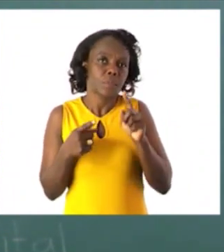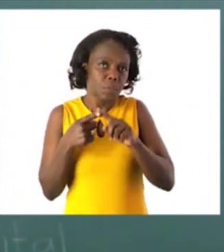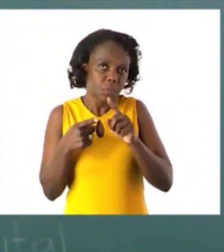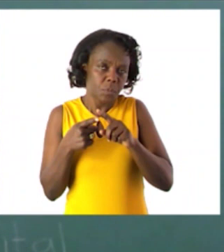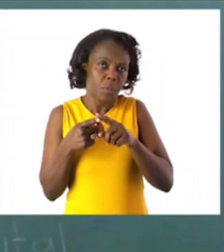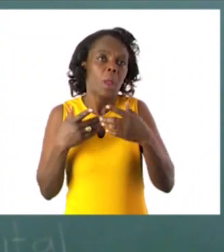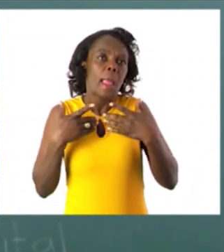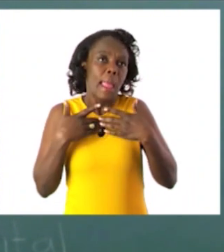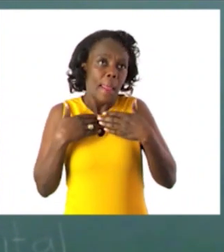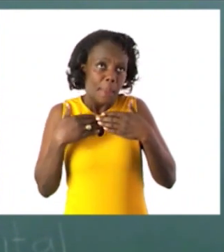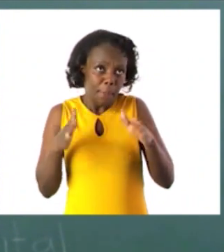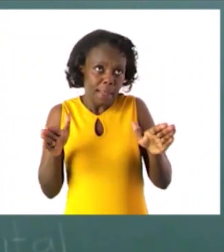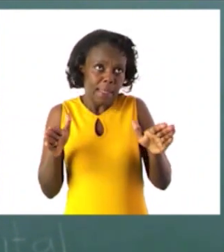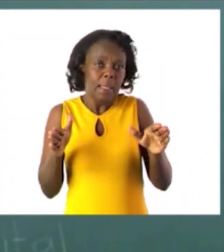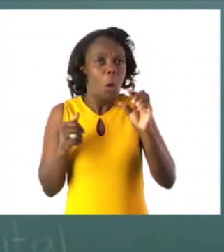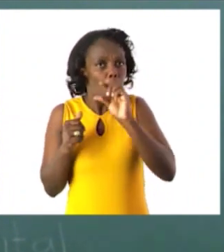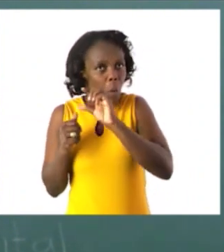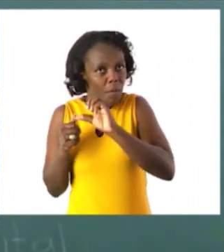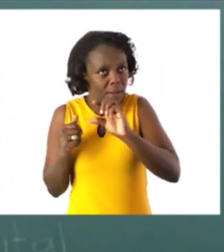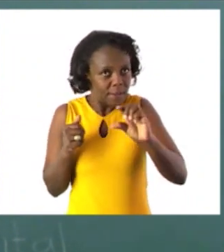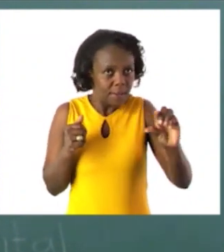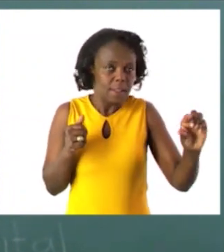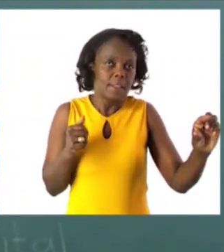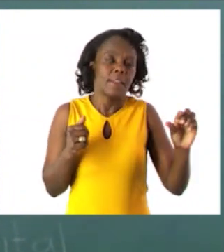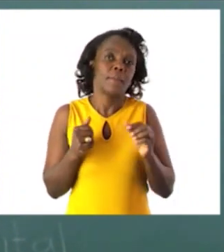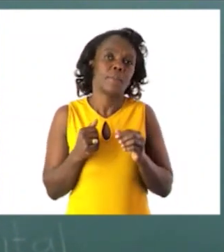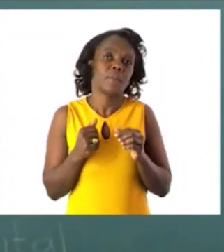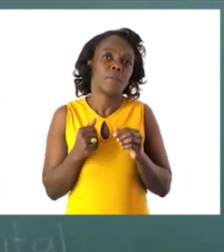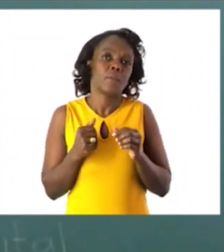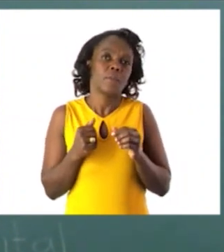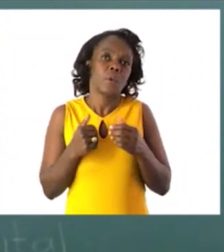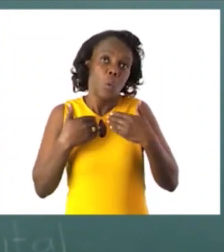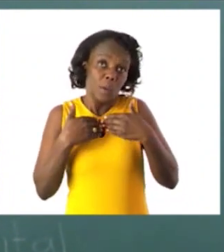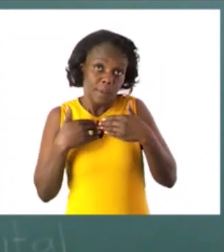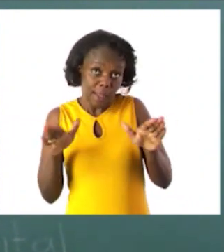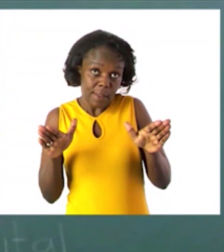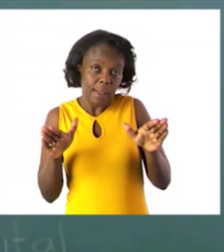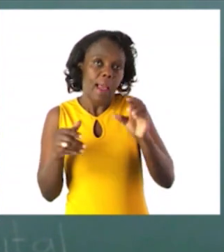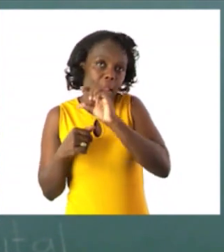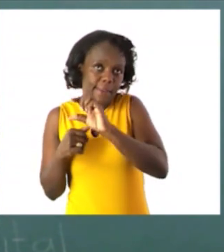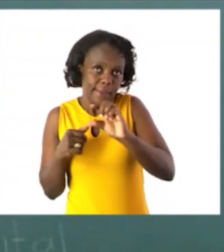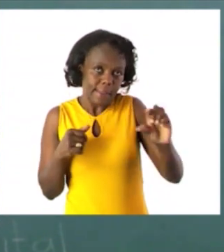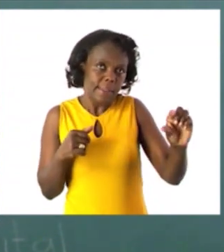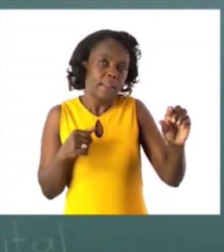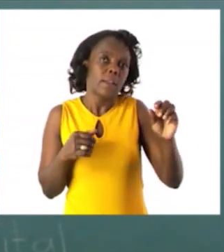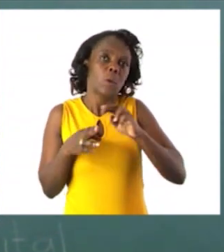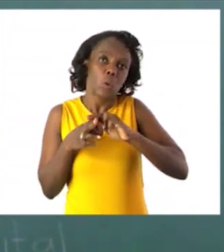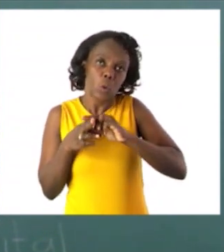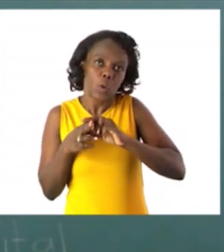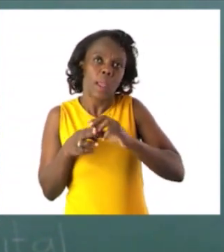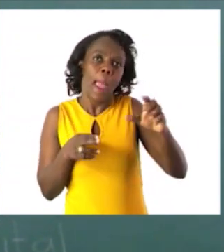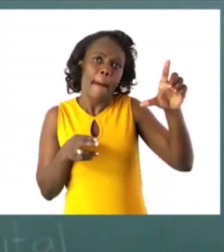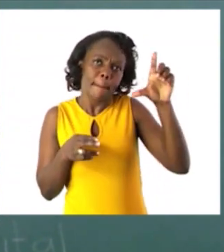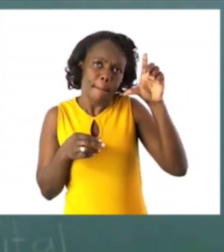the beginning of a sentence. Whenever we start writing a sentence, we use a capital letter, a big